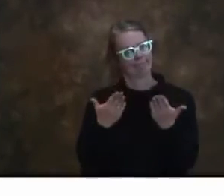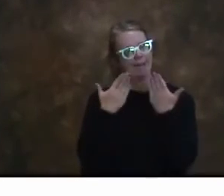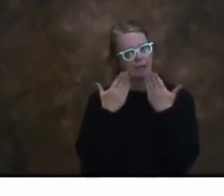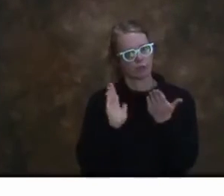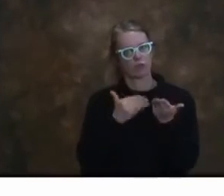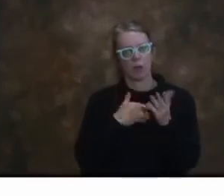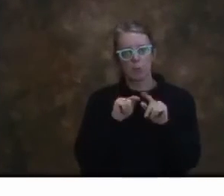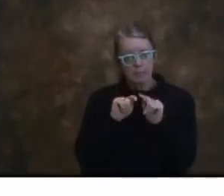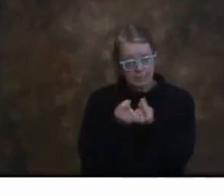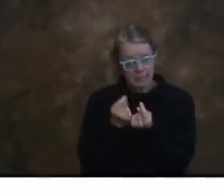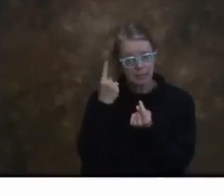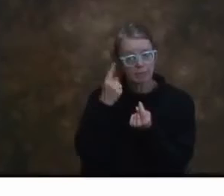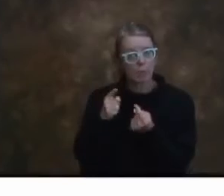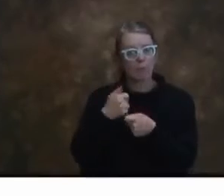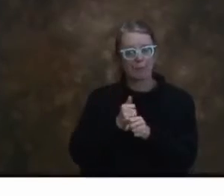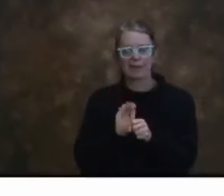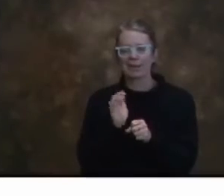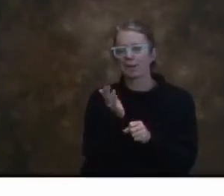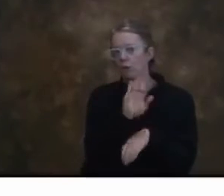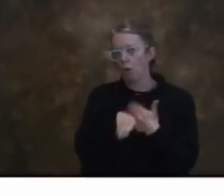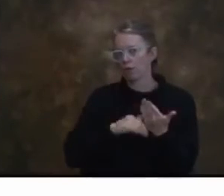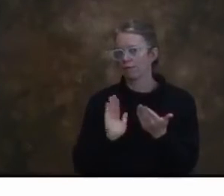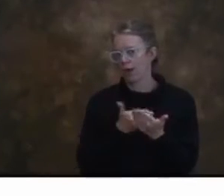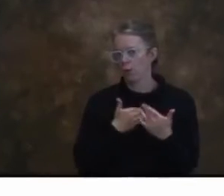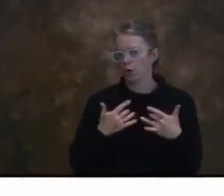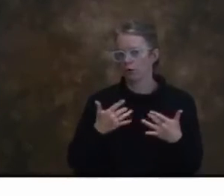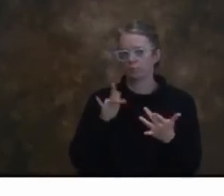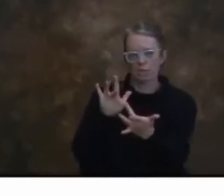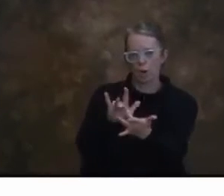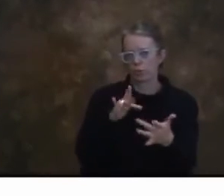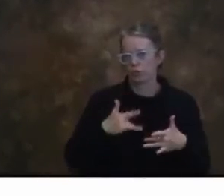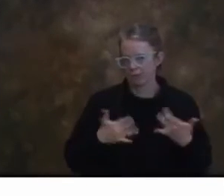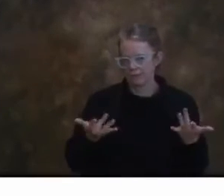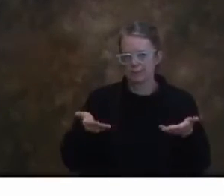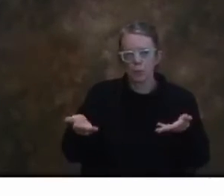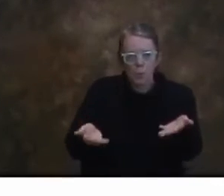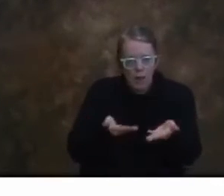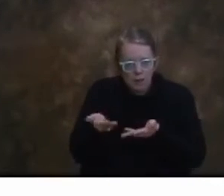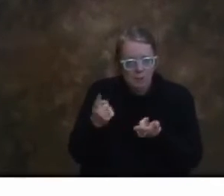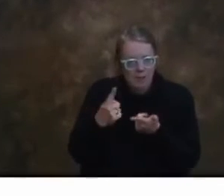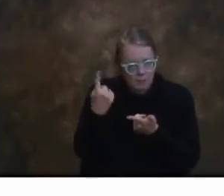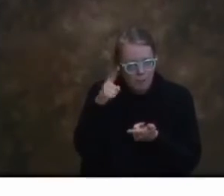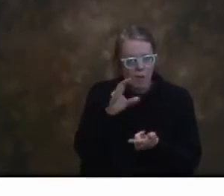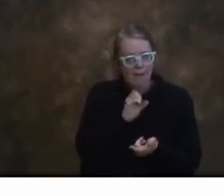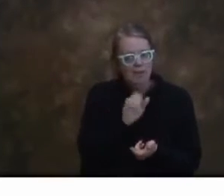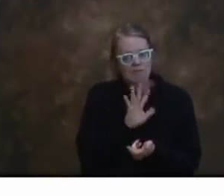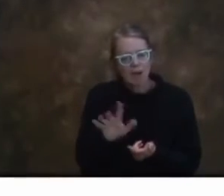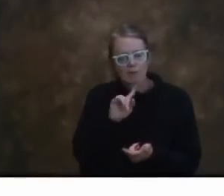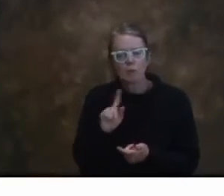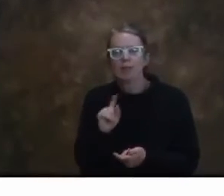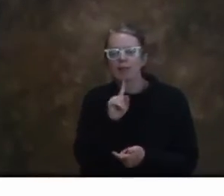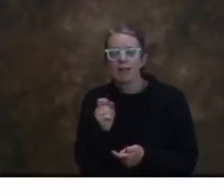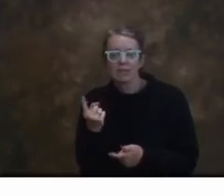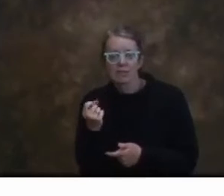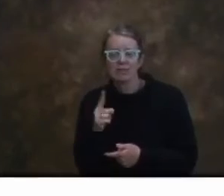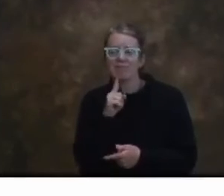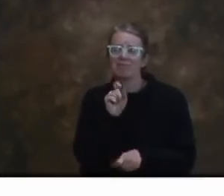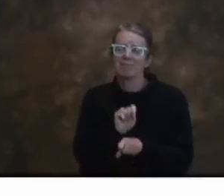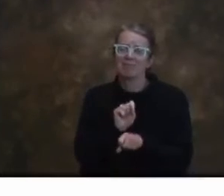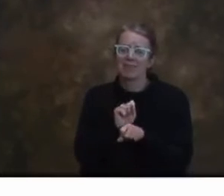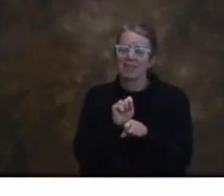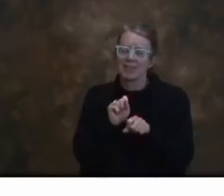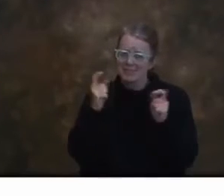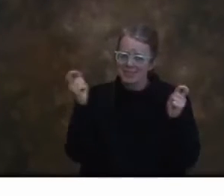event, all of our outreach events, welcoming for 5 to 11-year-olds. truly a celebration, as there were